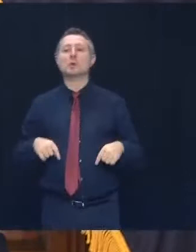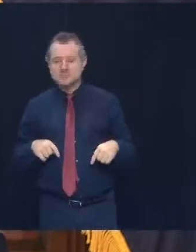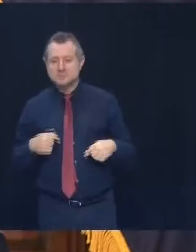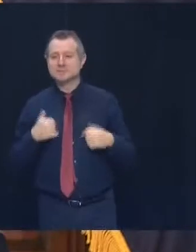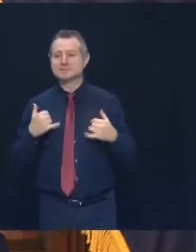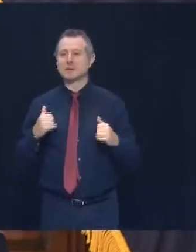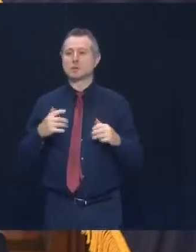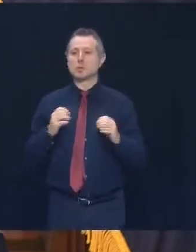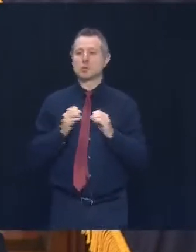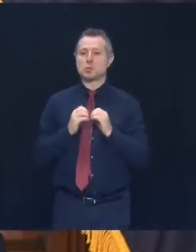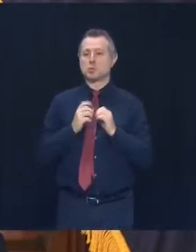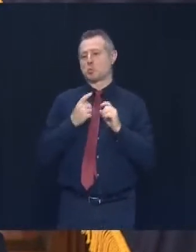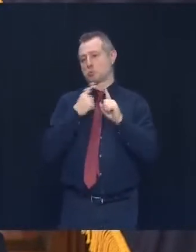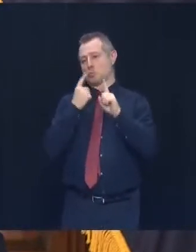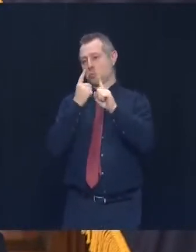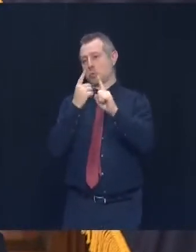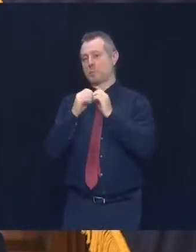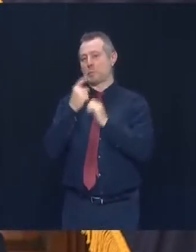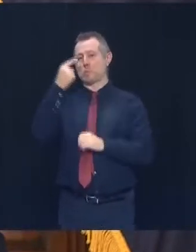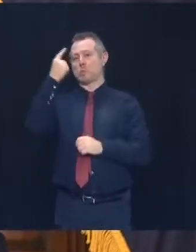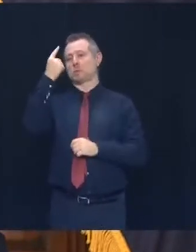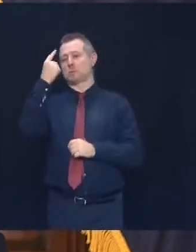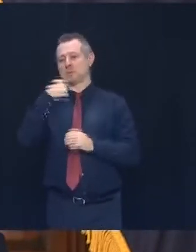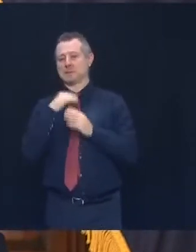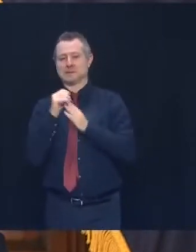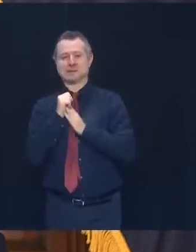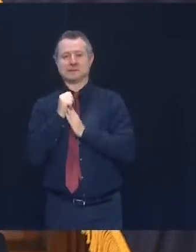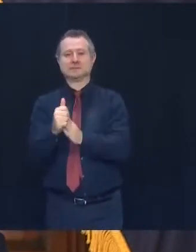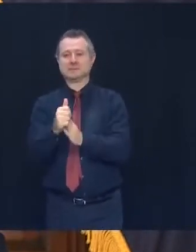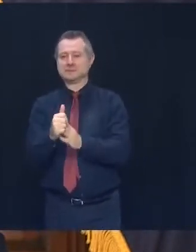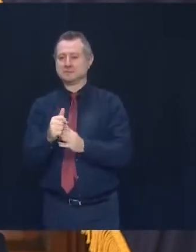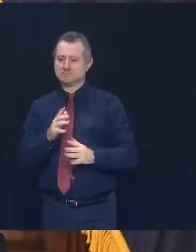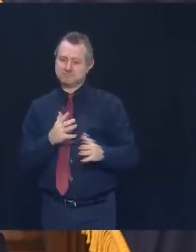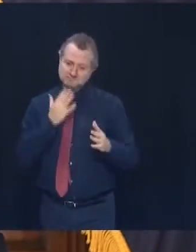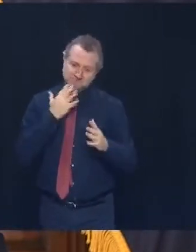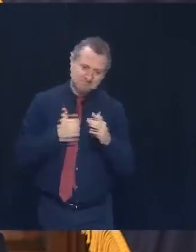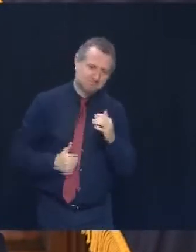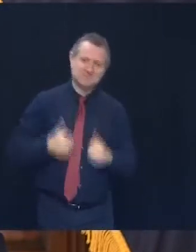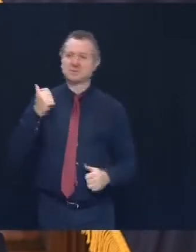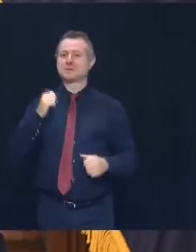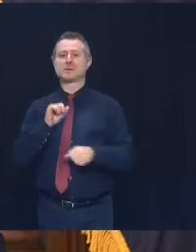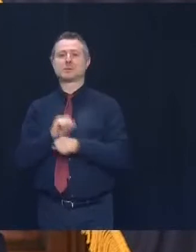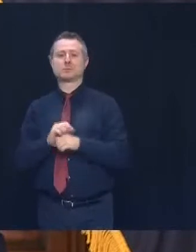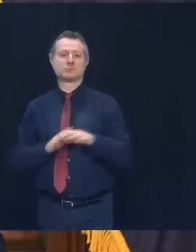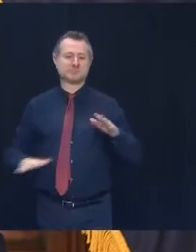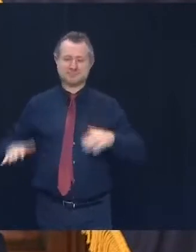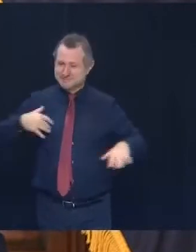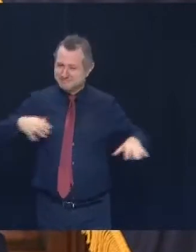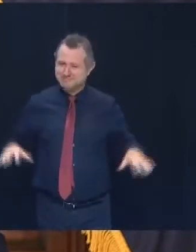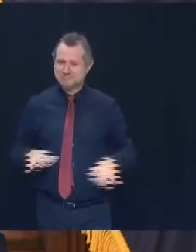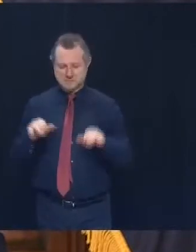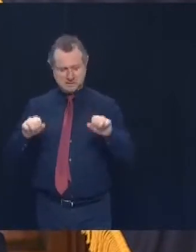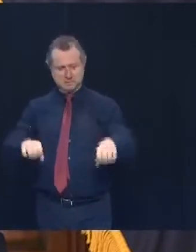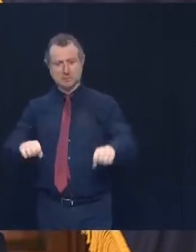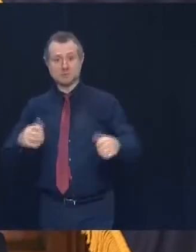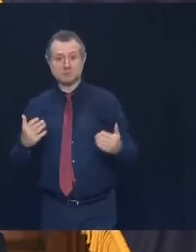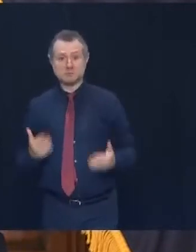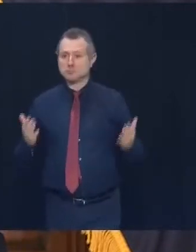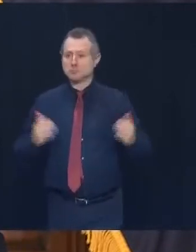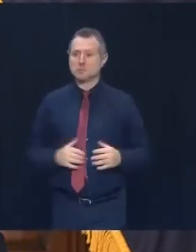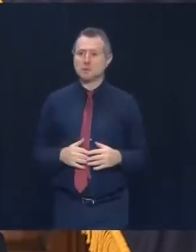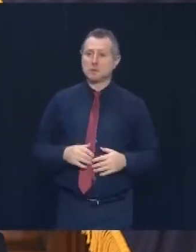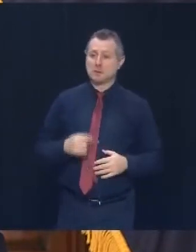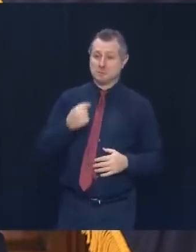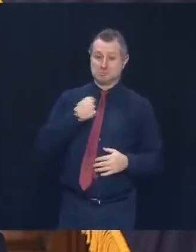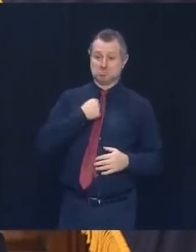leading, doing as good a job as can possibly be done. And I would love